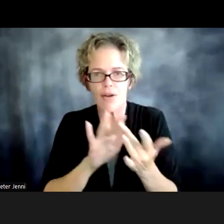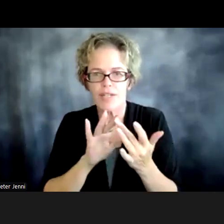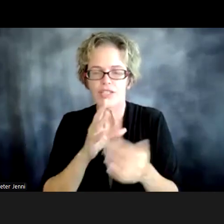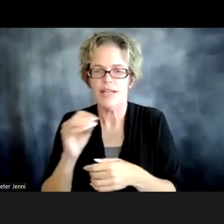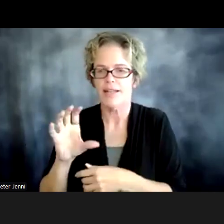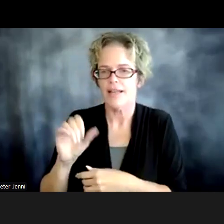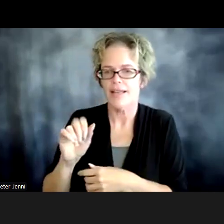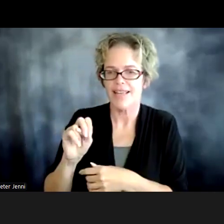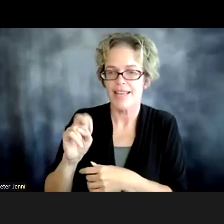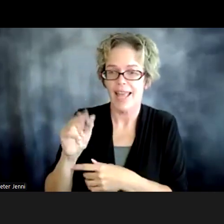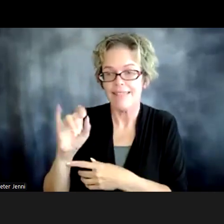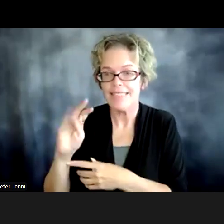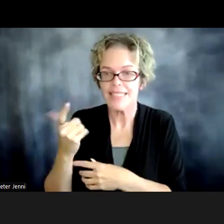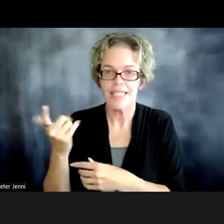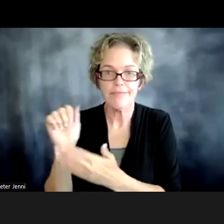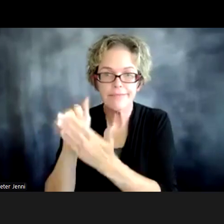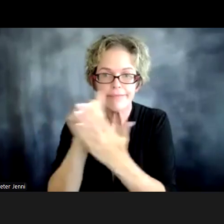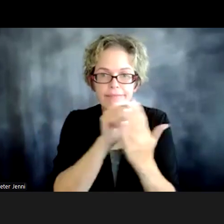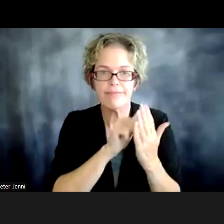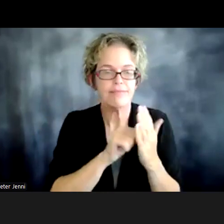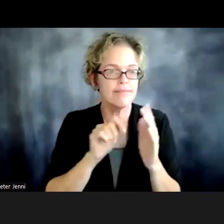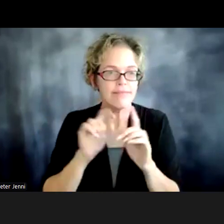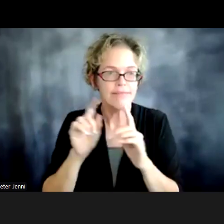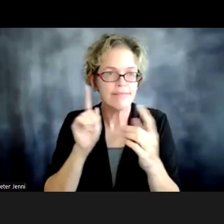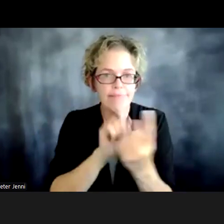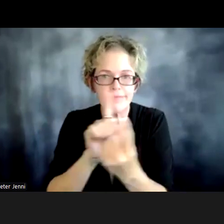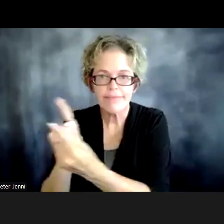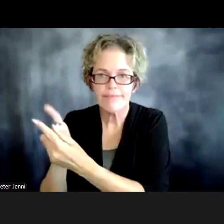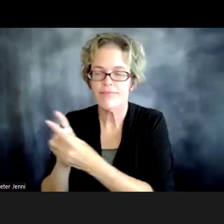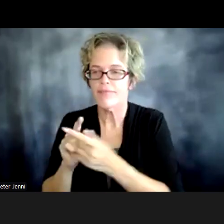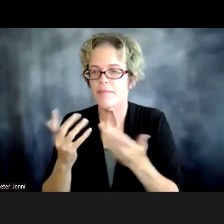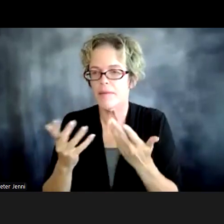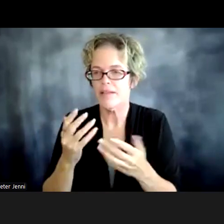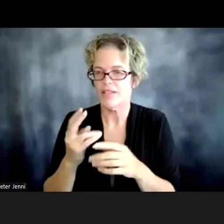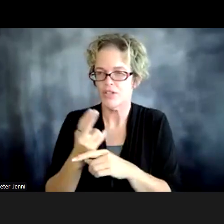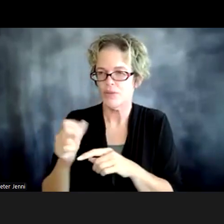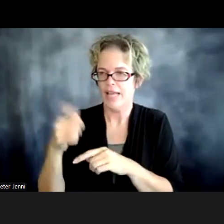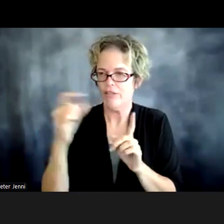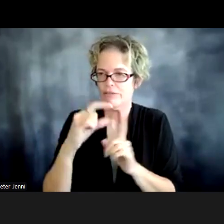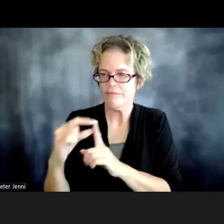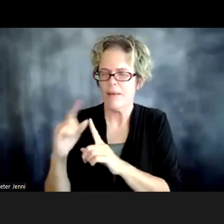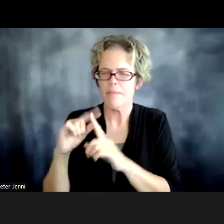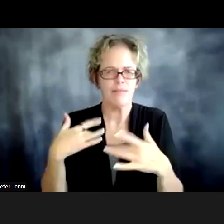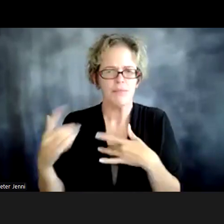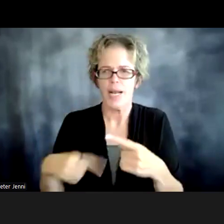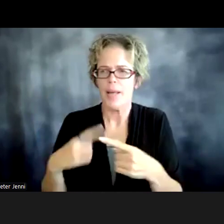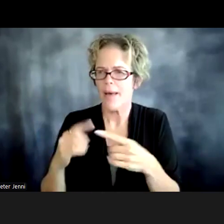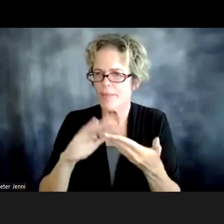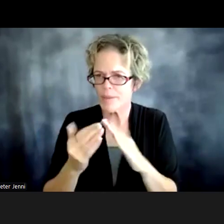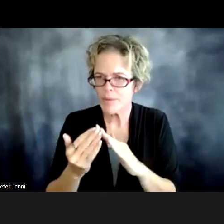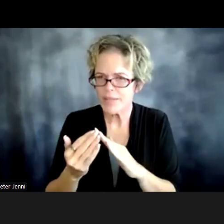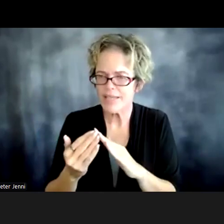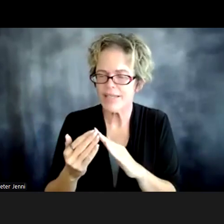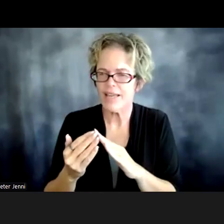canvassing, not door knocking in some ways, using other terms, but I'm just worried about the community. I'm